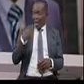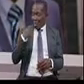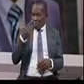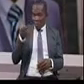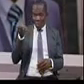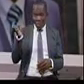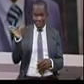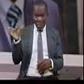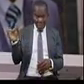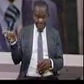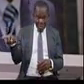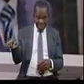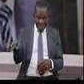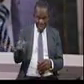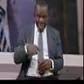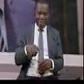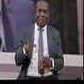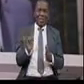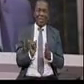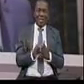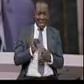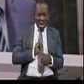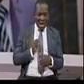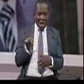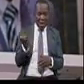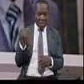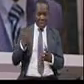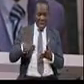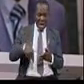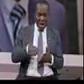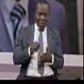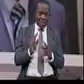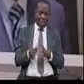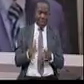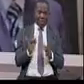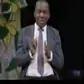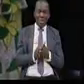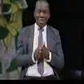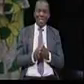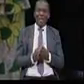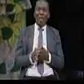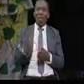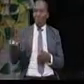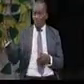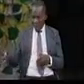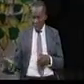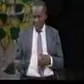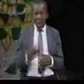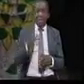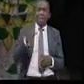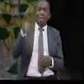him. I had a handshake with him. And he said, "Can't you, man, are you serious?"